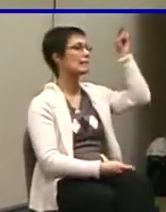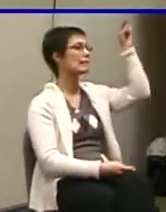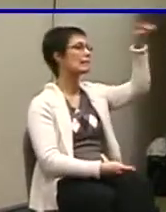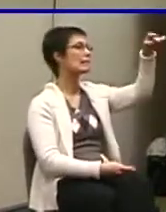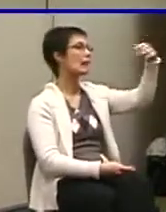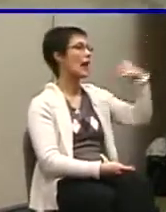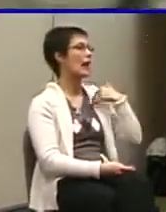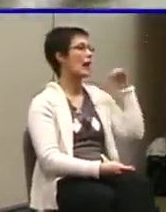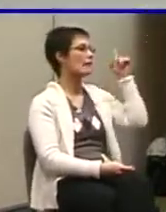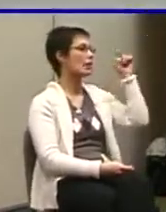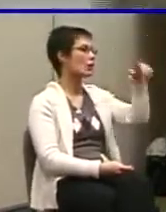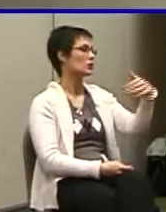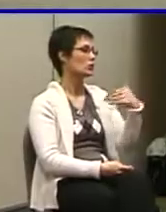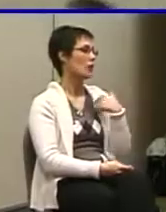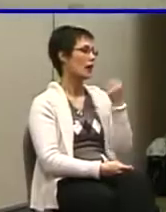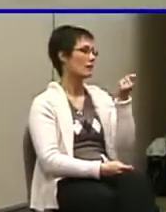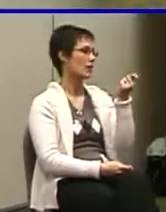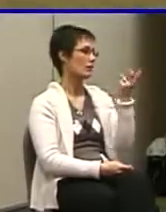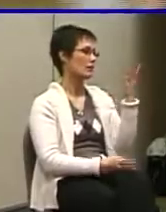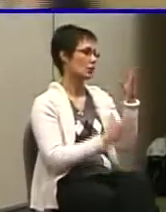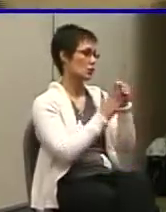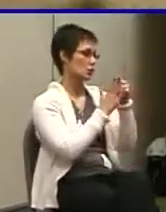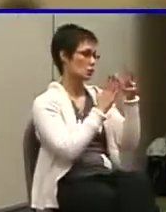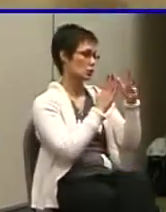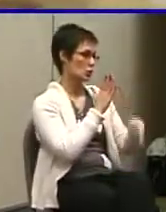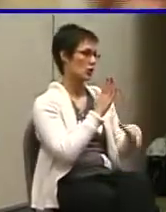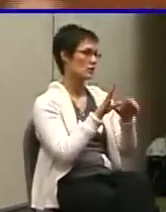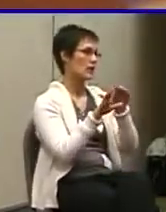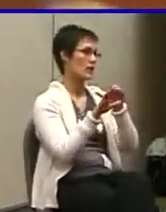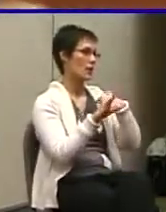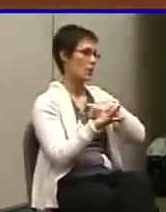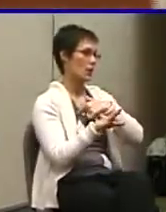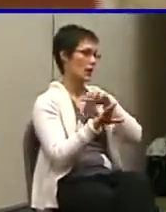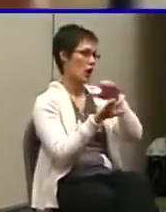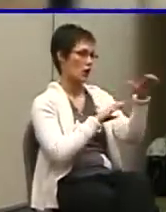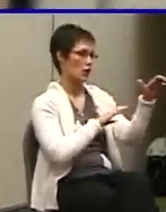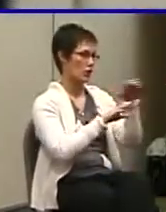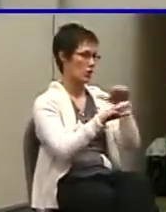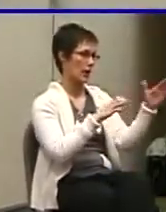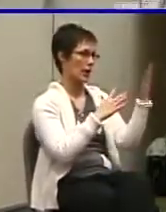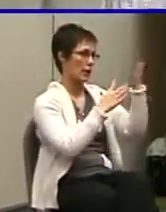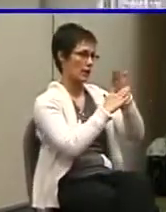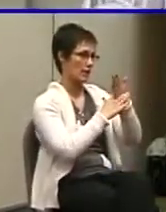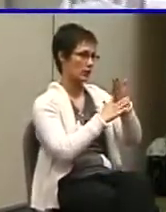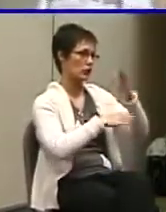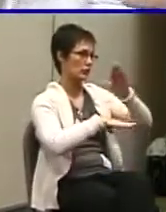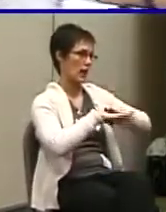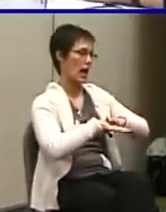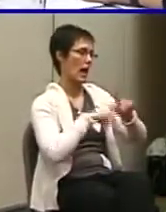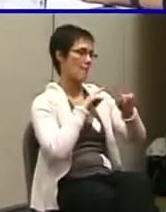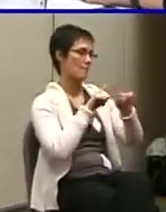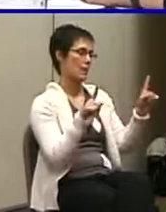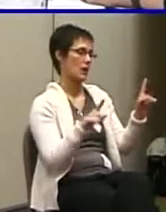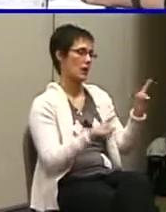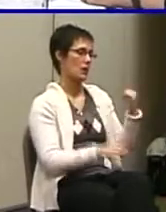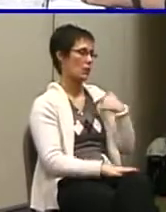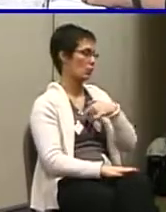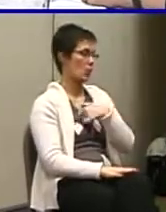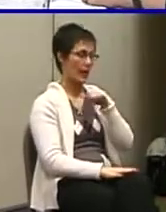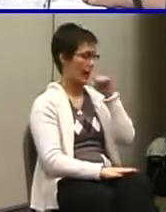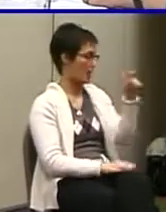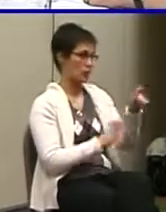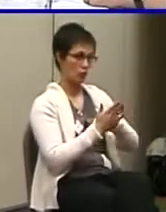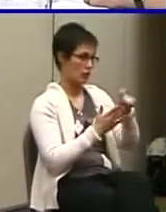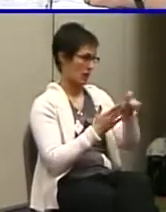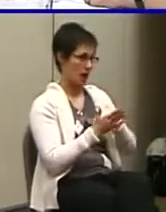I have a question. We have a couple of students that we're doing interventions on, but we haven't written anything up. Like when you decide, like,